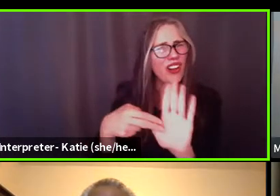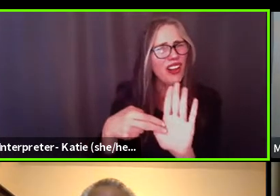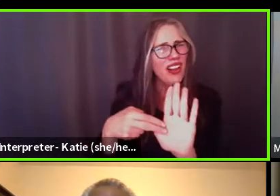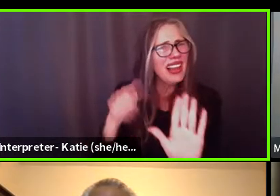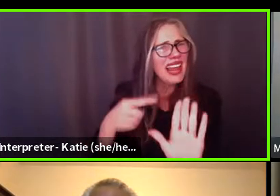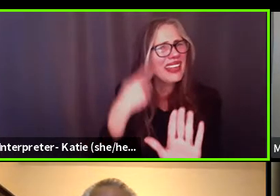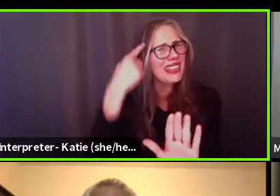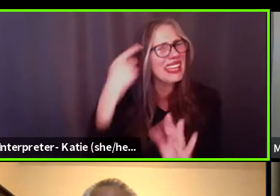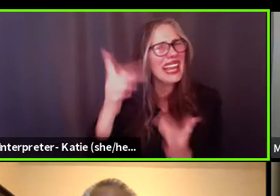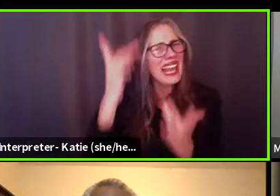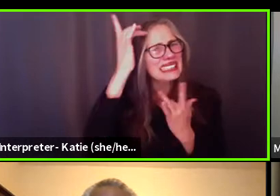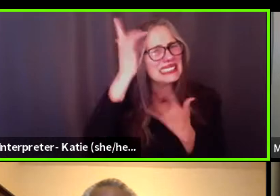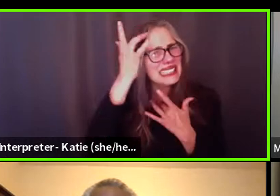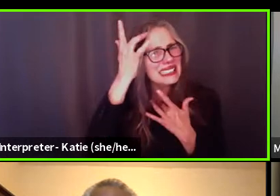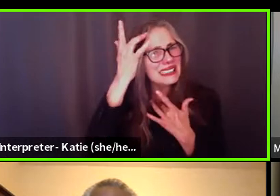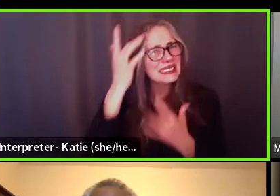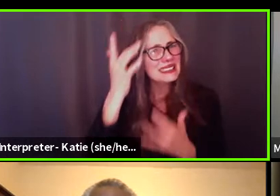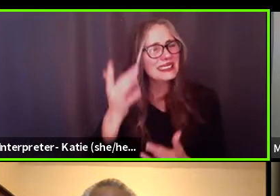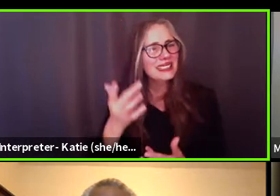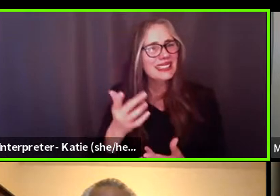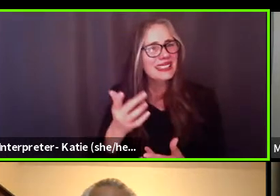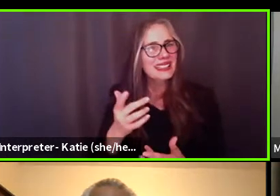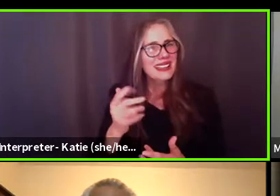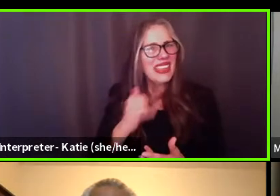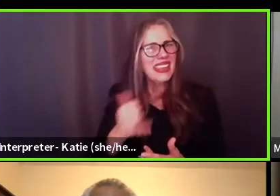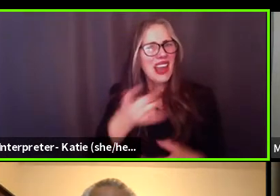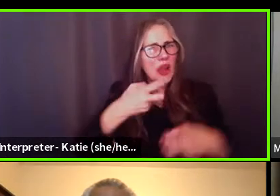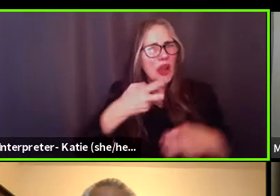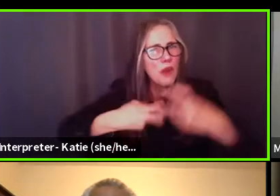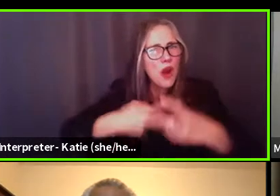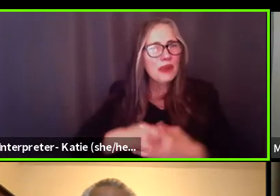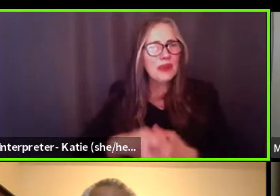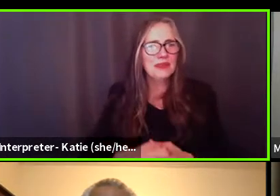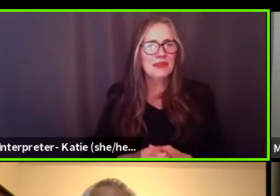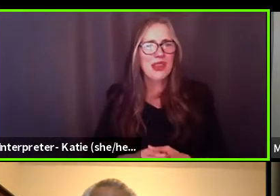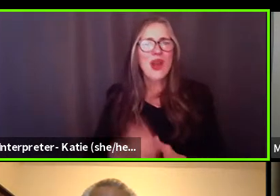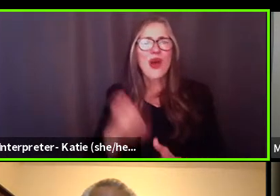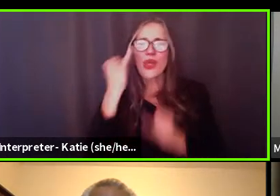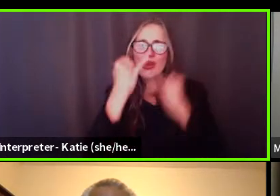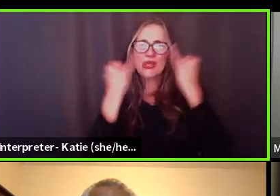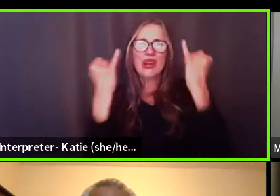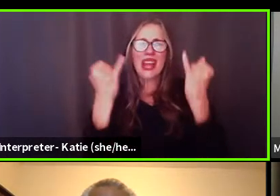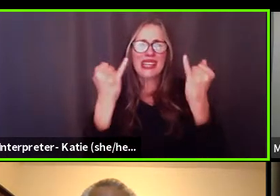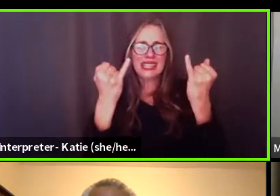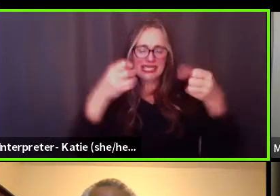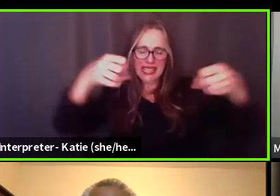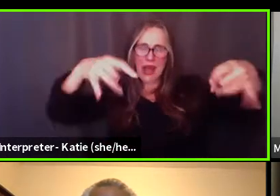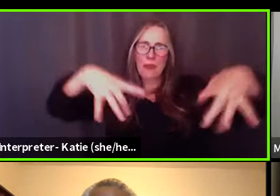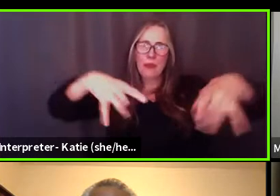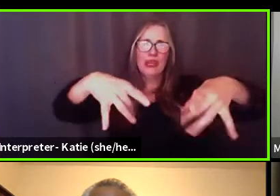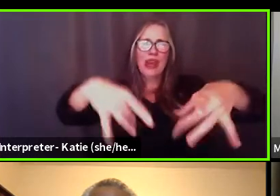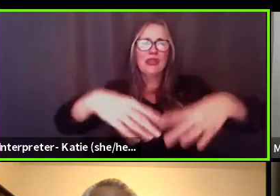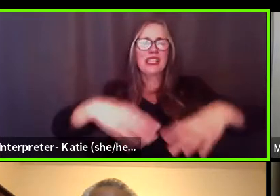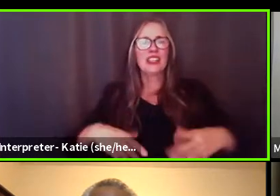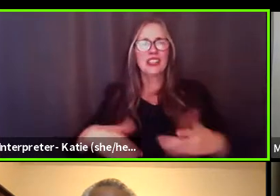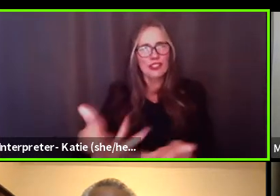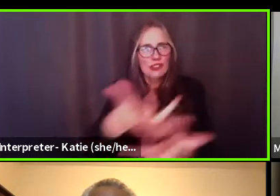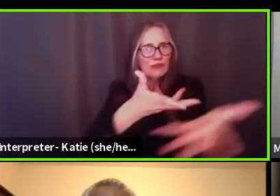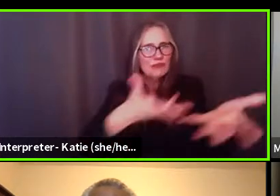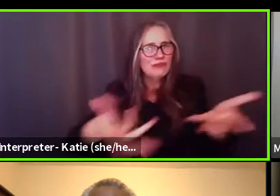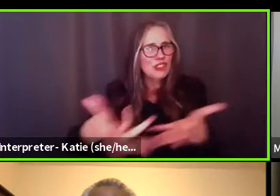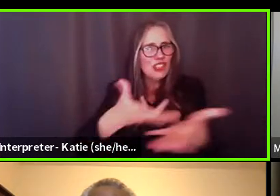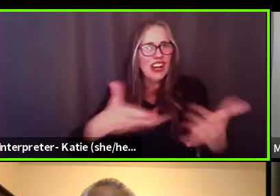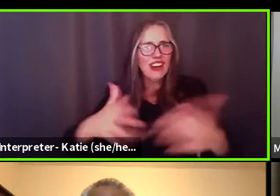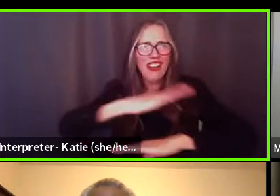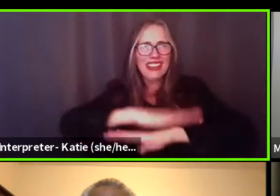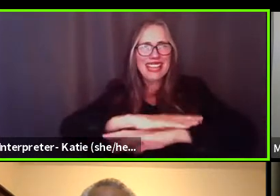just some um thoughts that i'll i'll put on the table and uh i continue to um